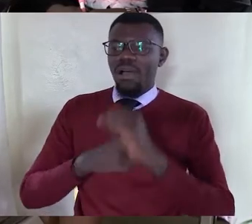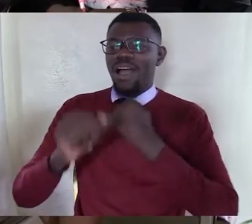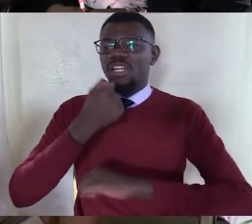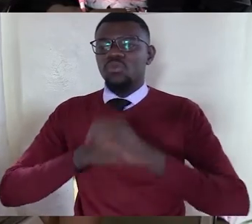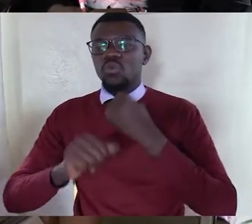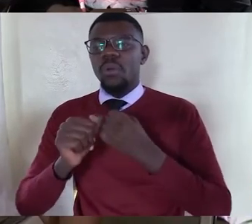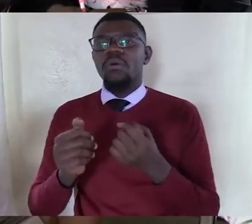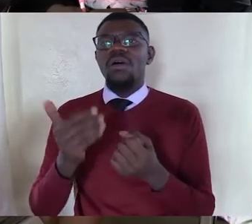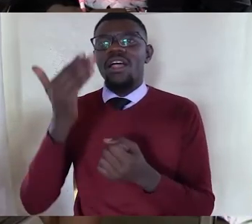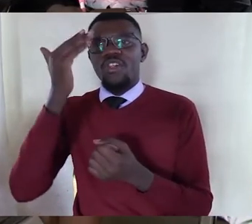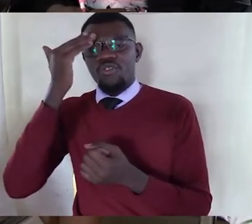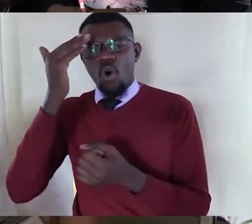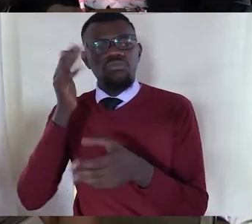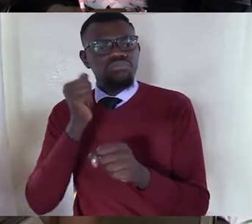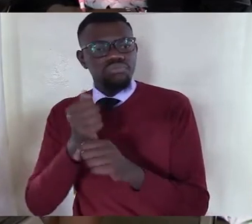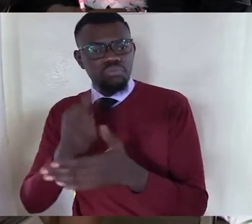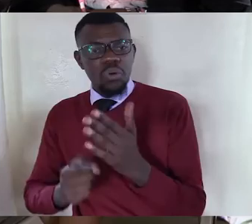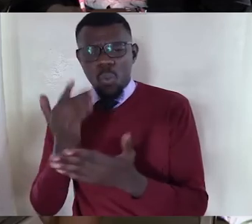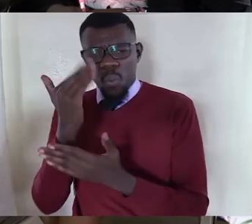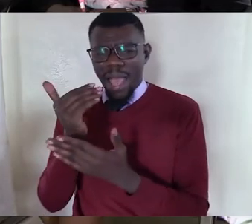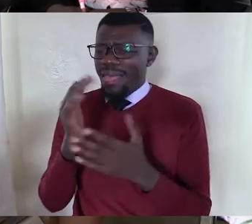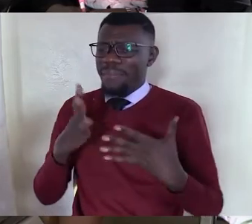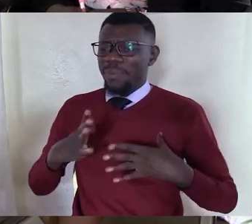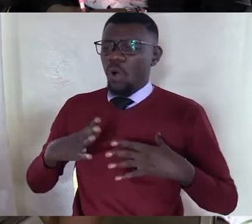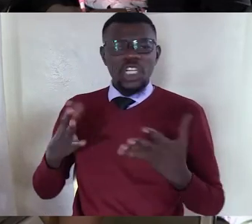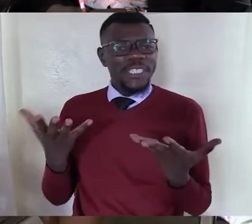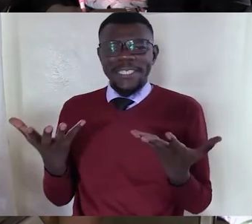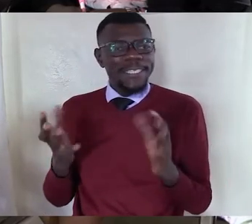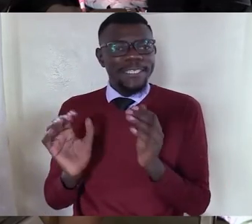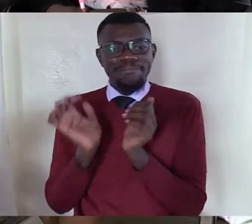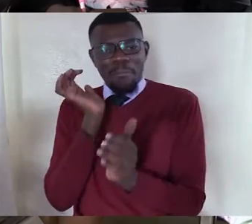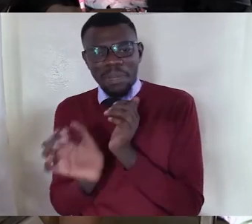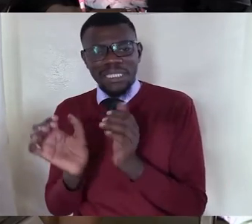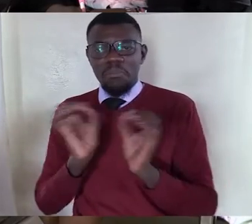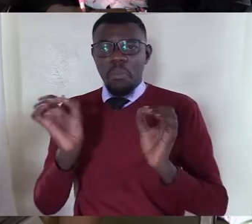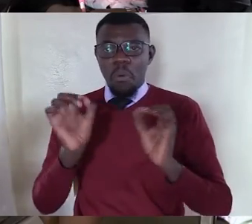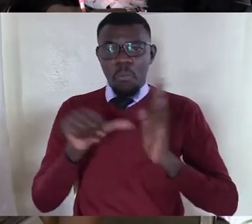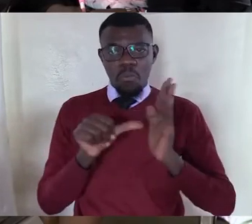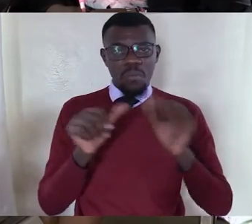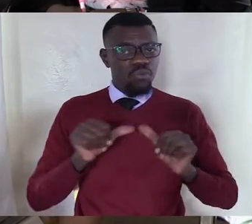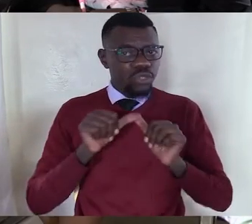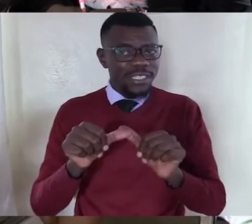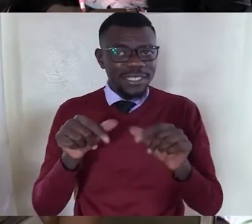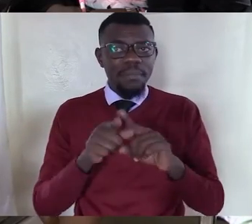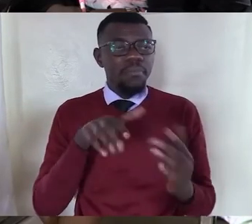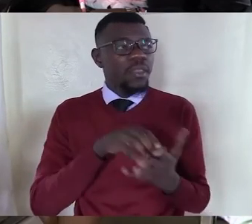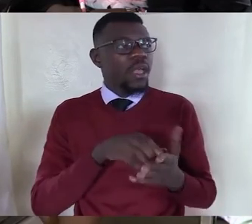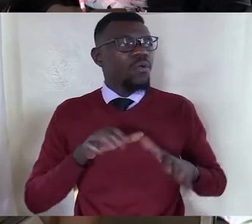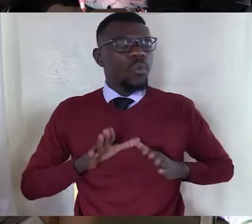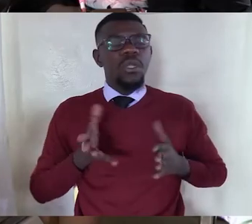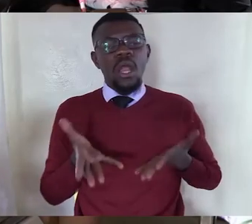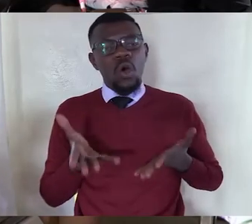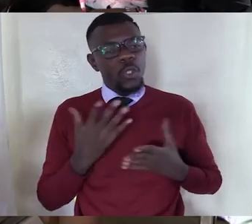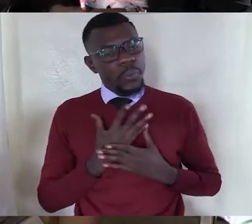So women becoming collateral in a high stakes violent elections is a real